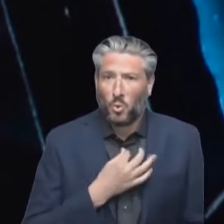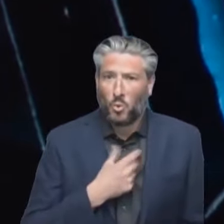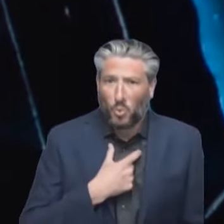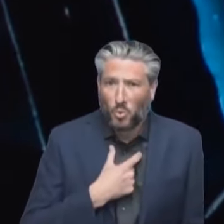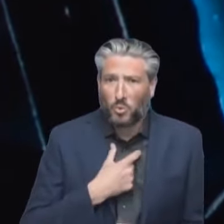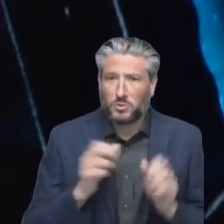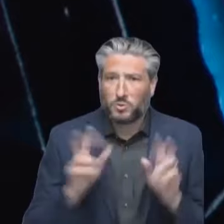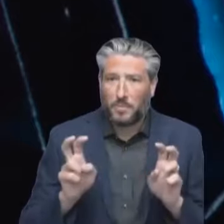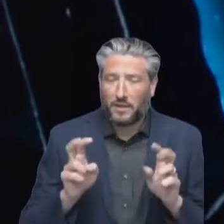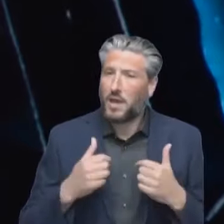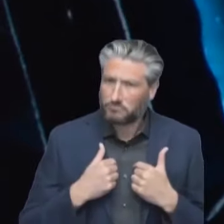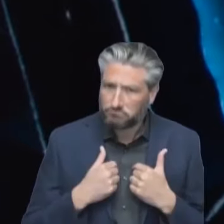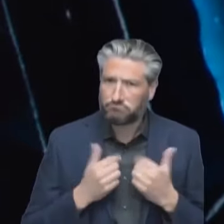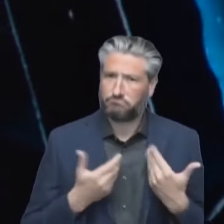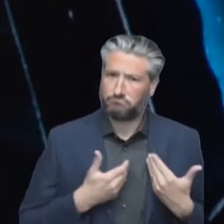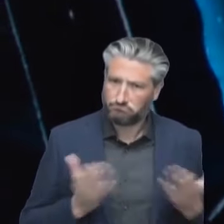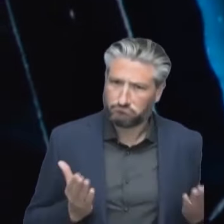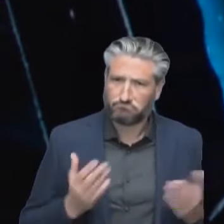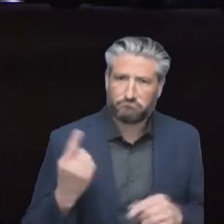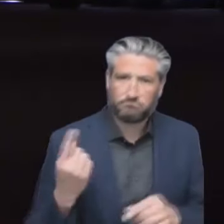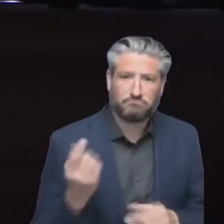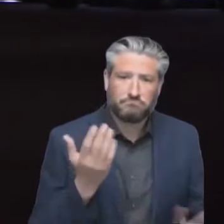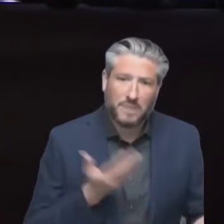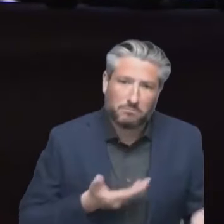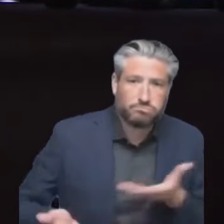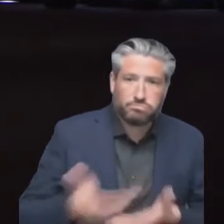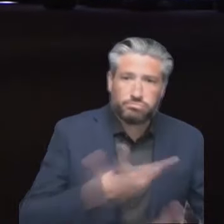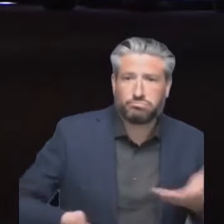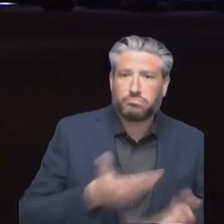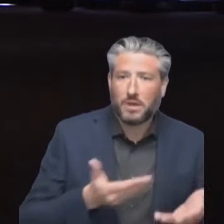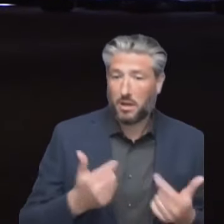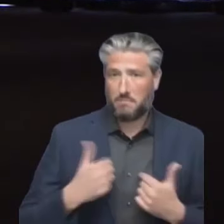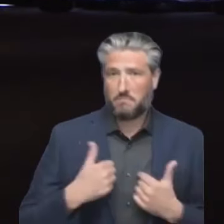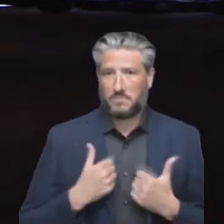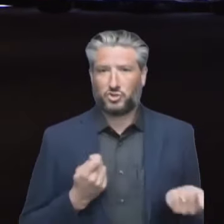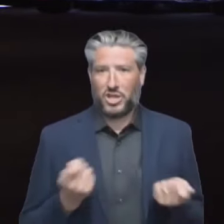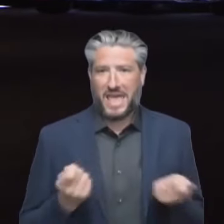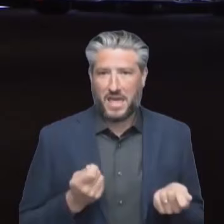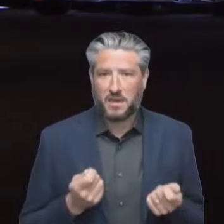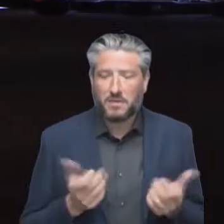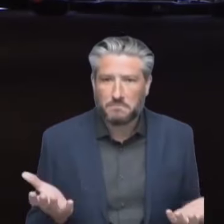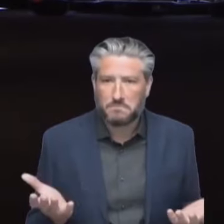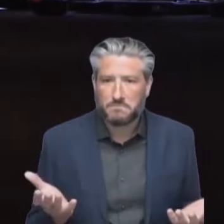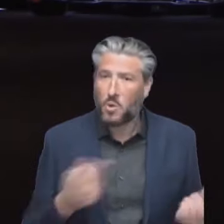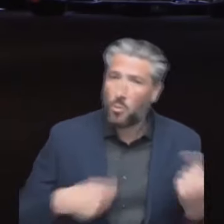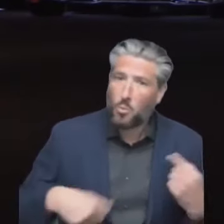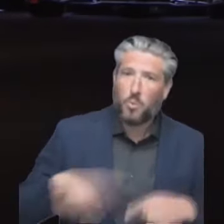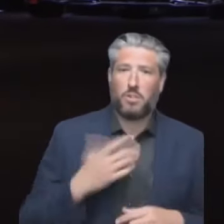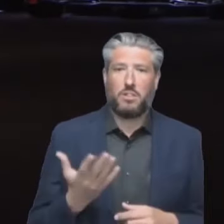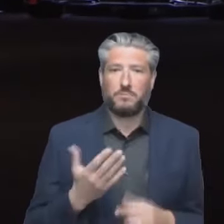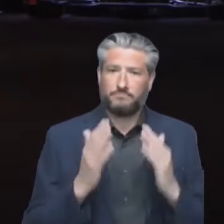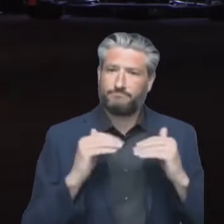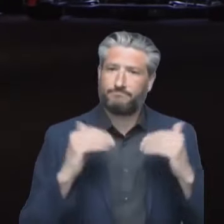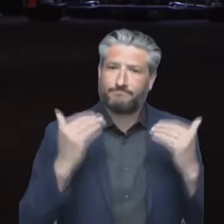the honor to chair. And the various members of the Alliance are delighted with this impetus. The leader-follower principle introduced last year serves